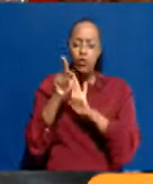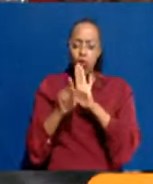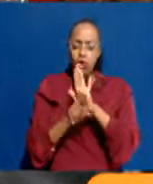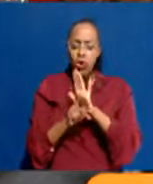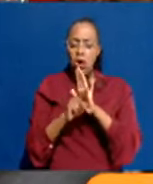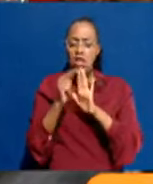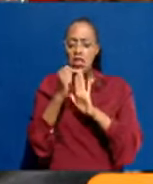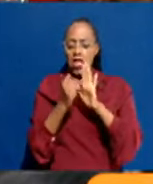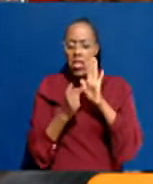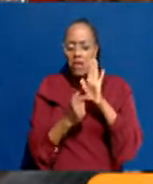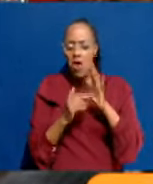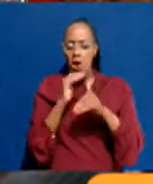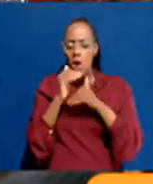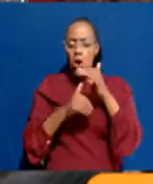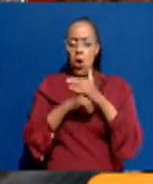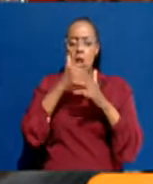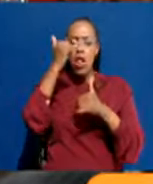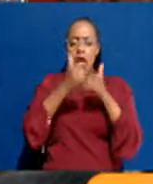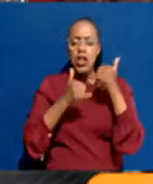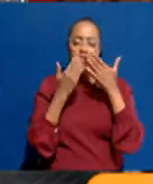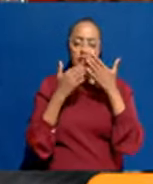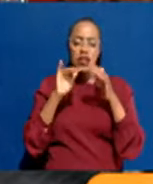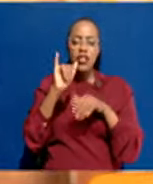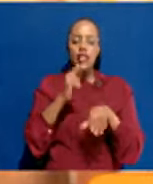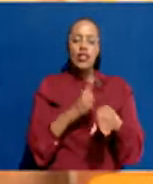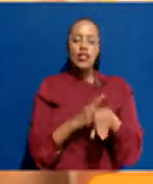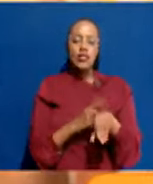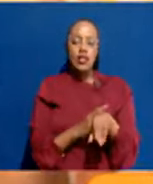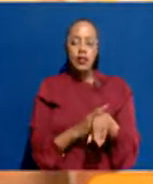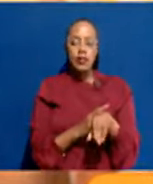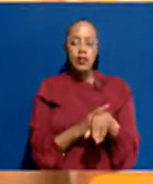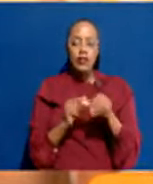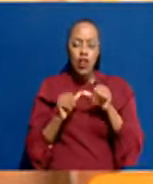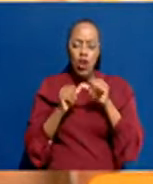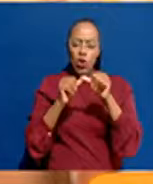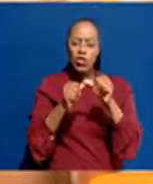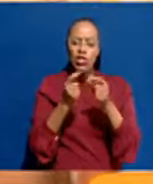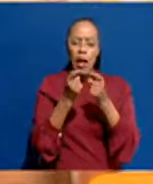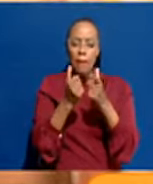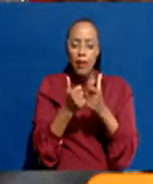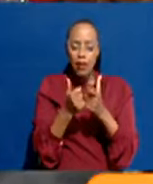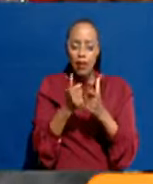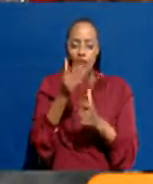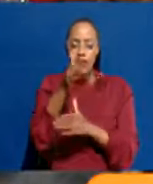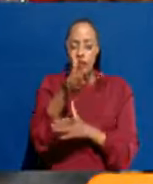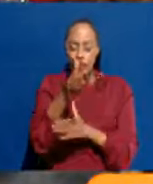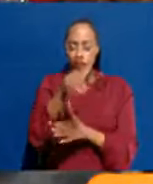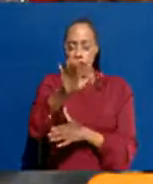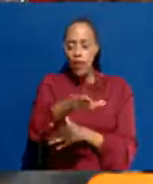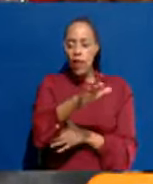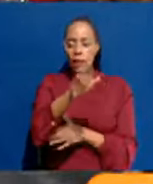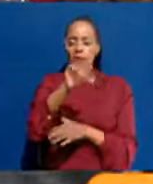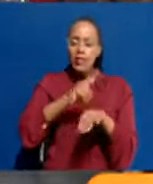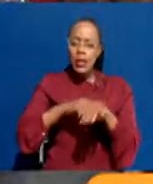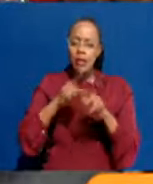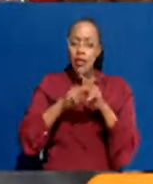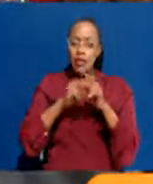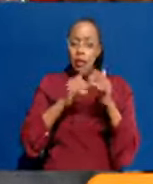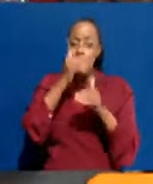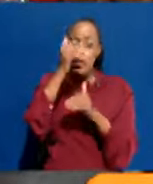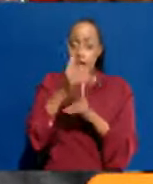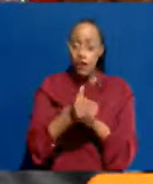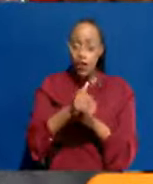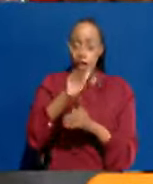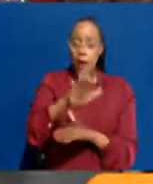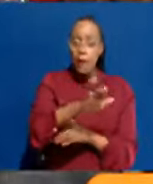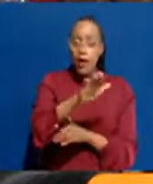was not, they all ended at that point. They continued a bit on the floor of the House. In the beginning, but after that,